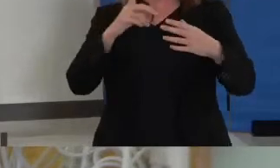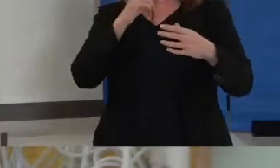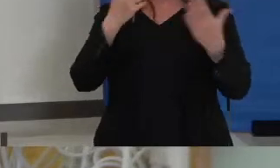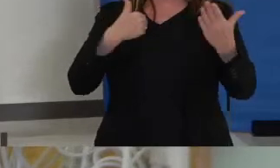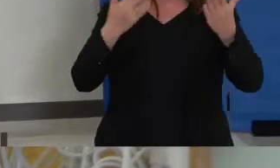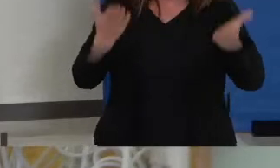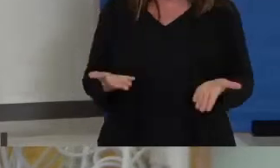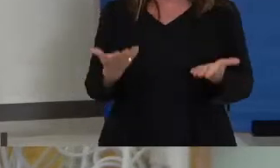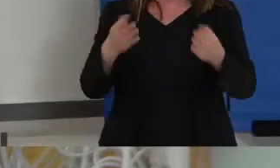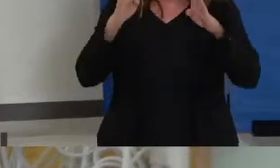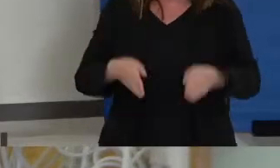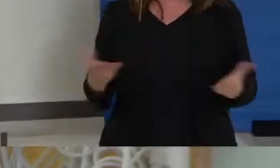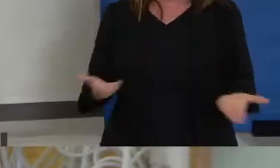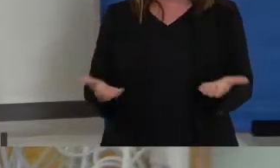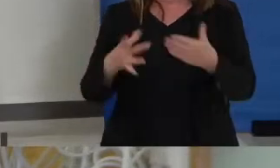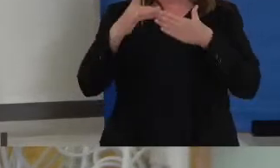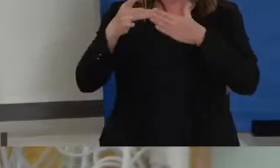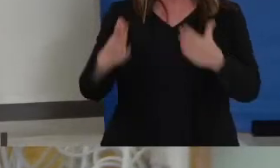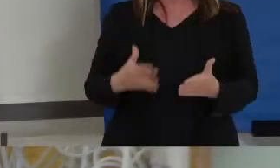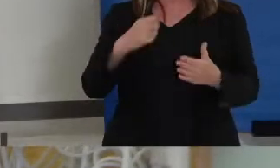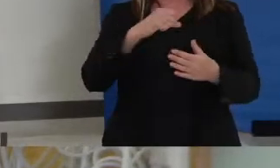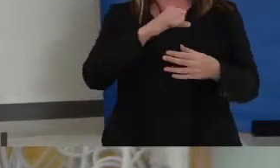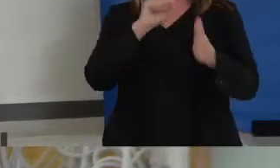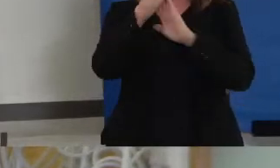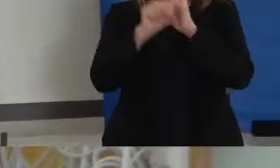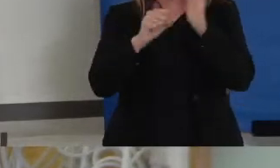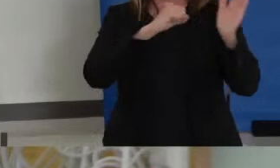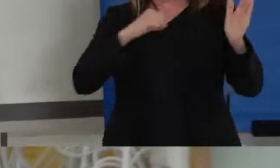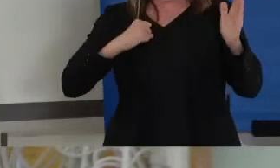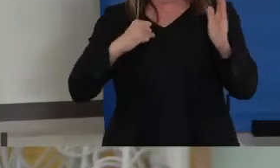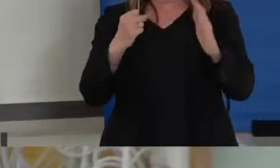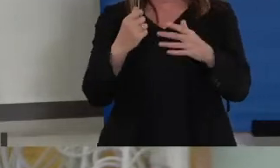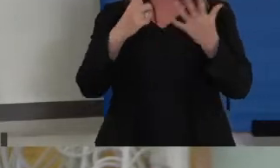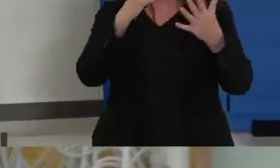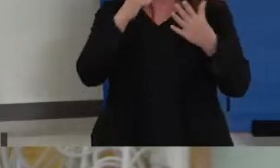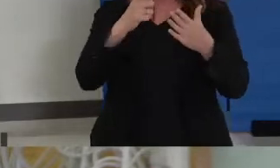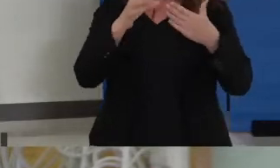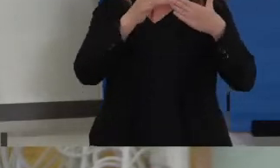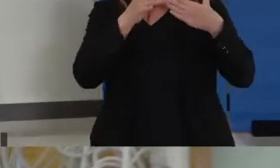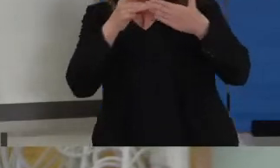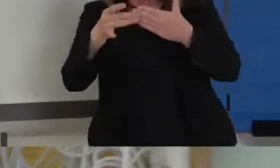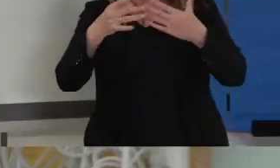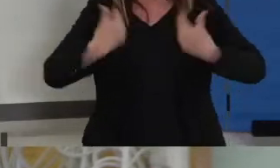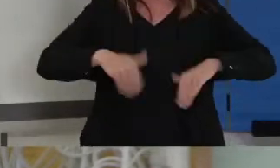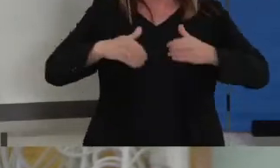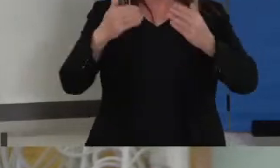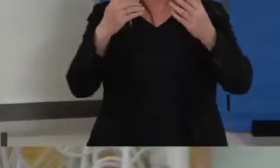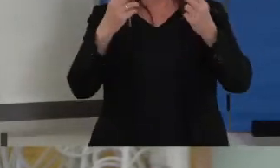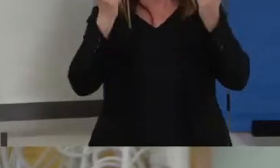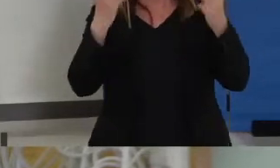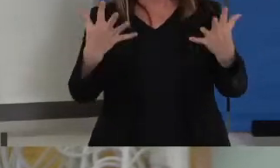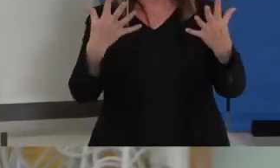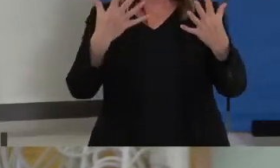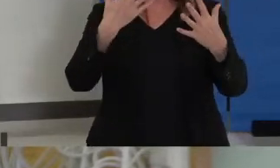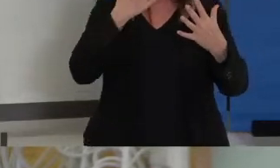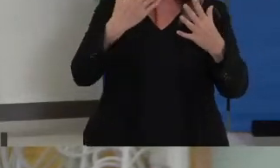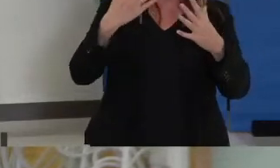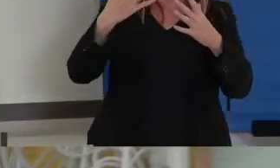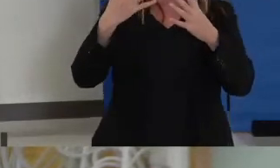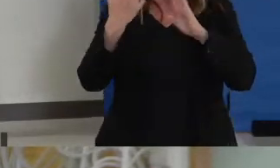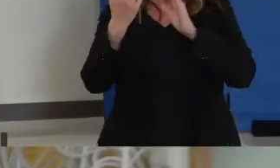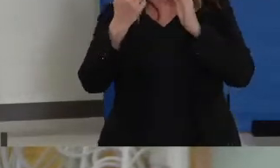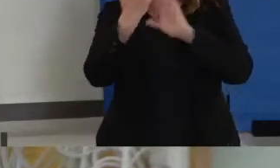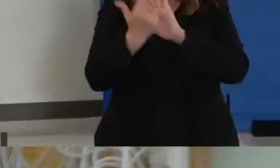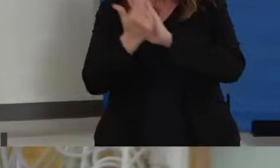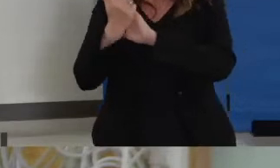tremendous leader in the state Senate who has really pioneered a lot of landmark legislation and been willing to lean